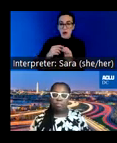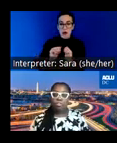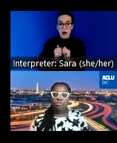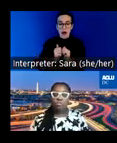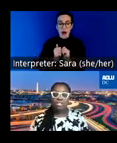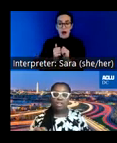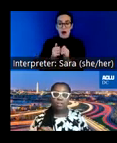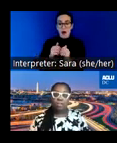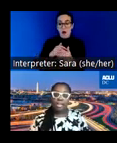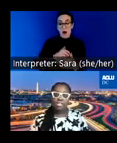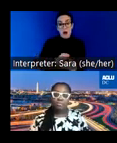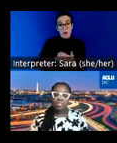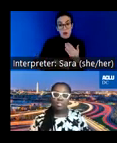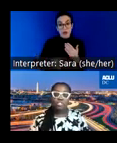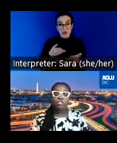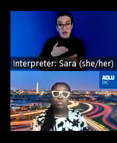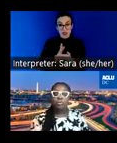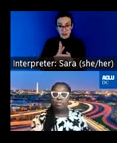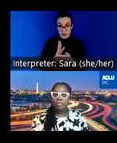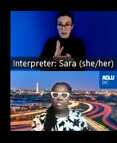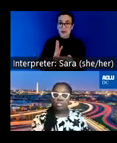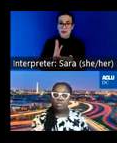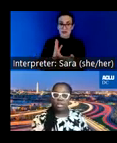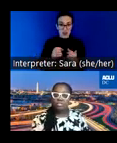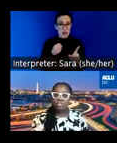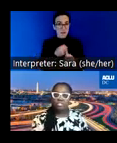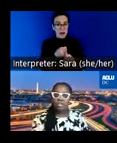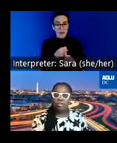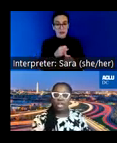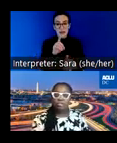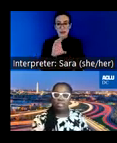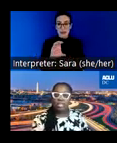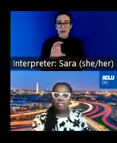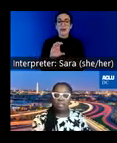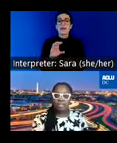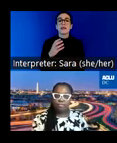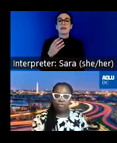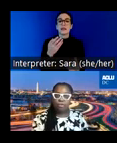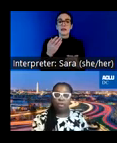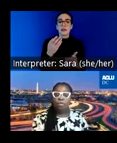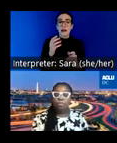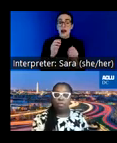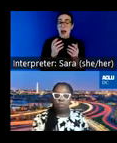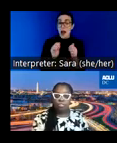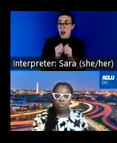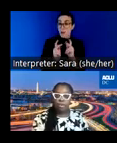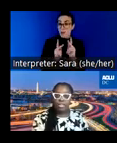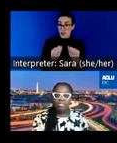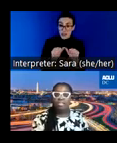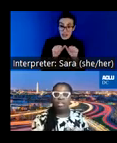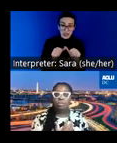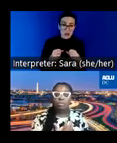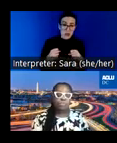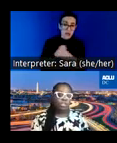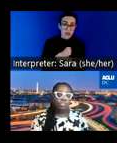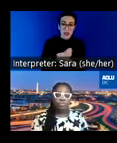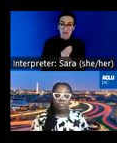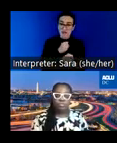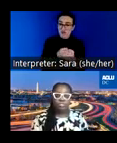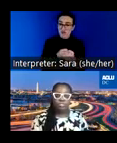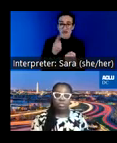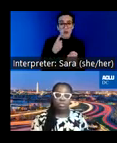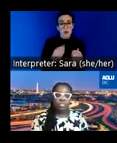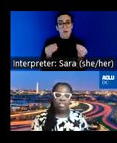how abortion rights have been impacted in the district, what people can do now to continue to advocate and fight for more abortion rights, along with videos